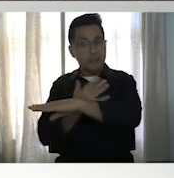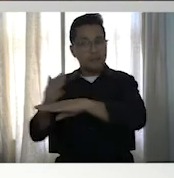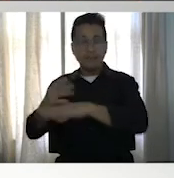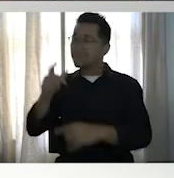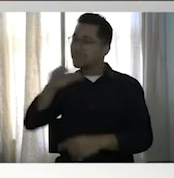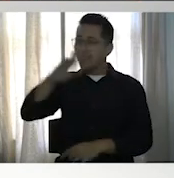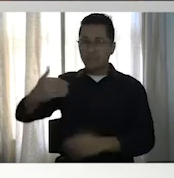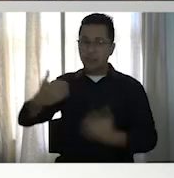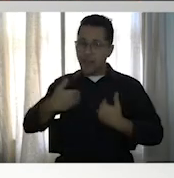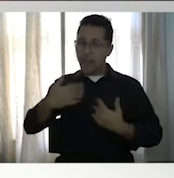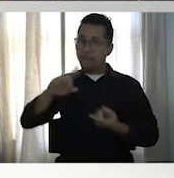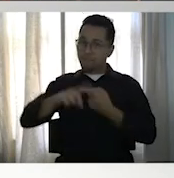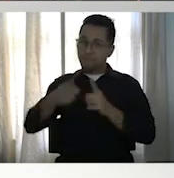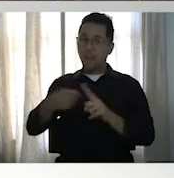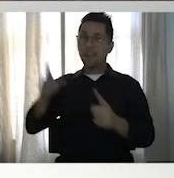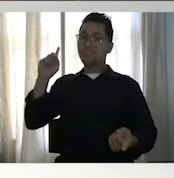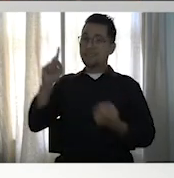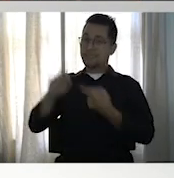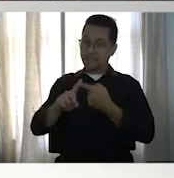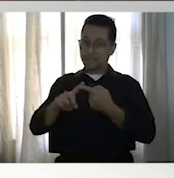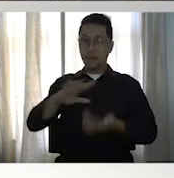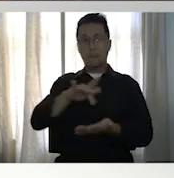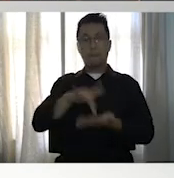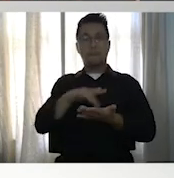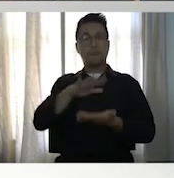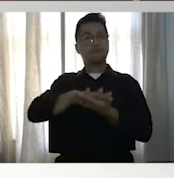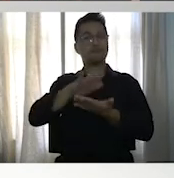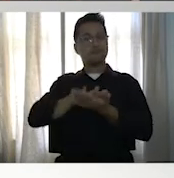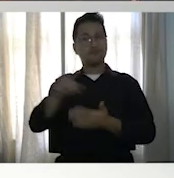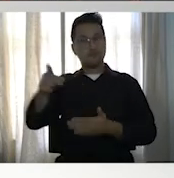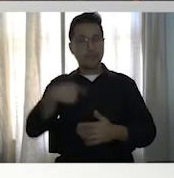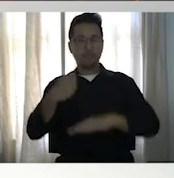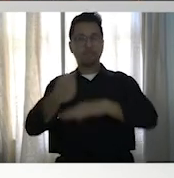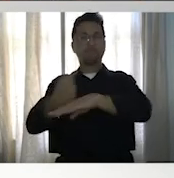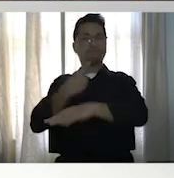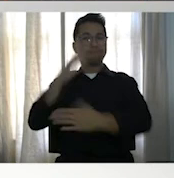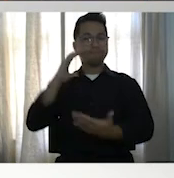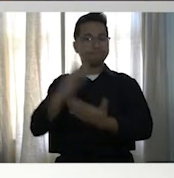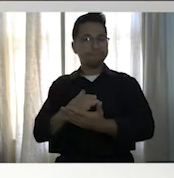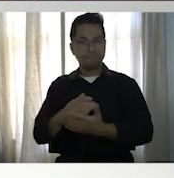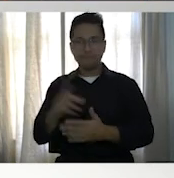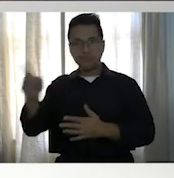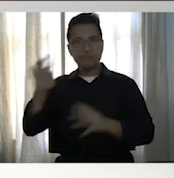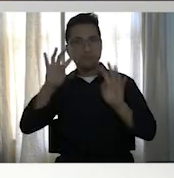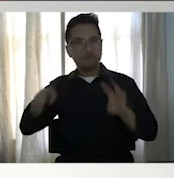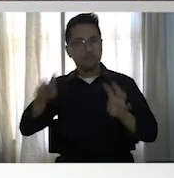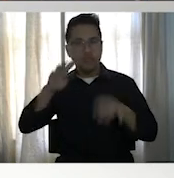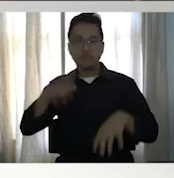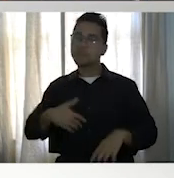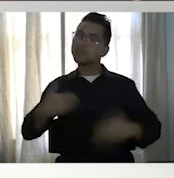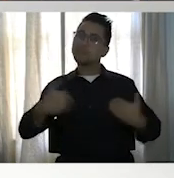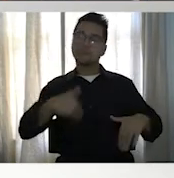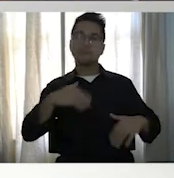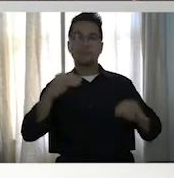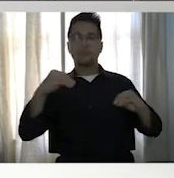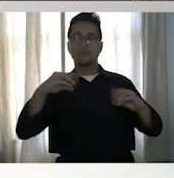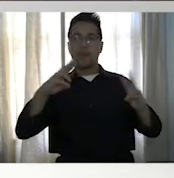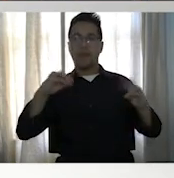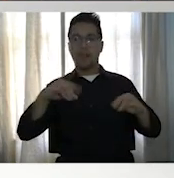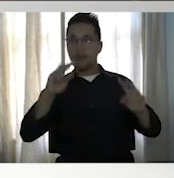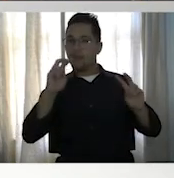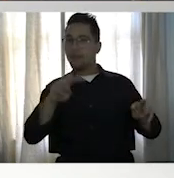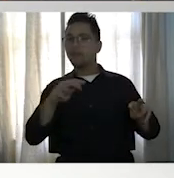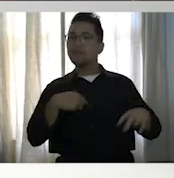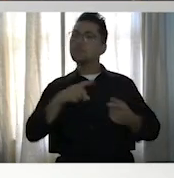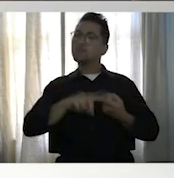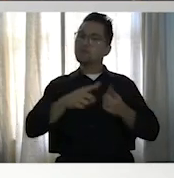until he was in middle school. And she sent me this picture with tears in her eyes and said, wow, look at this. He started making